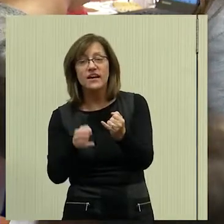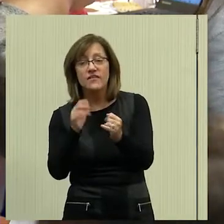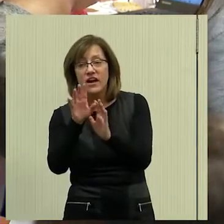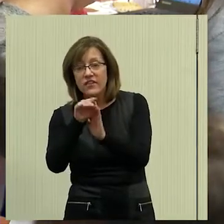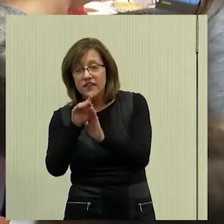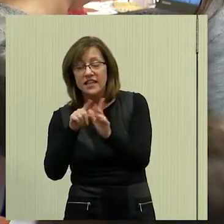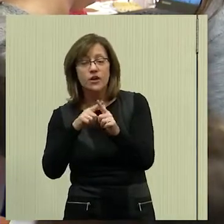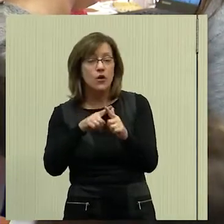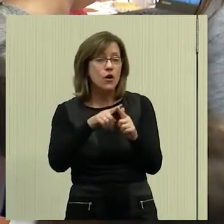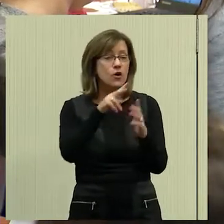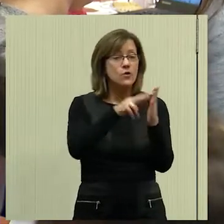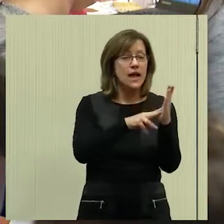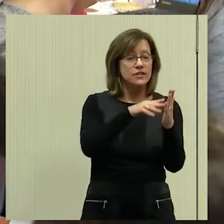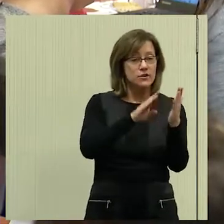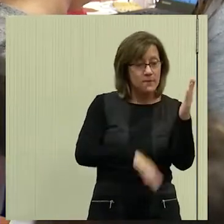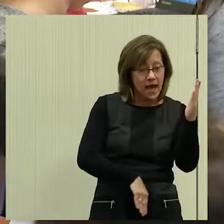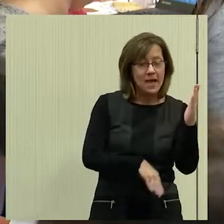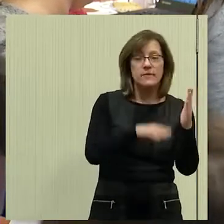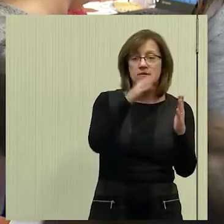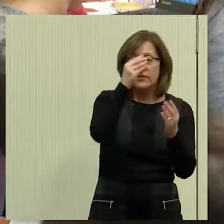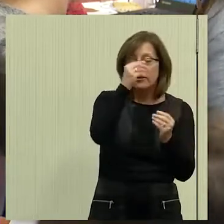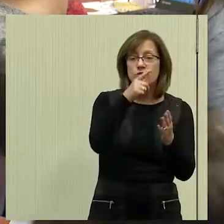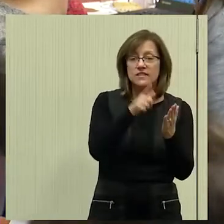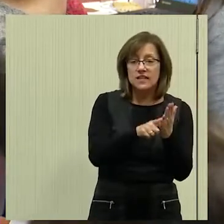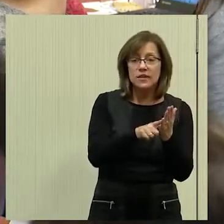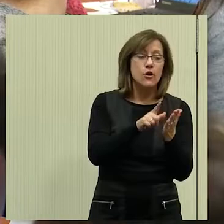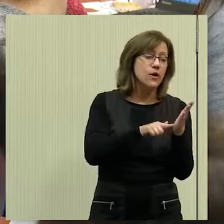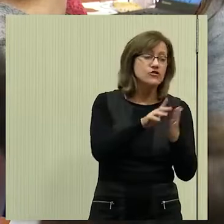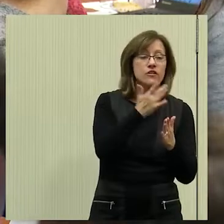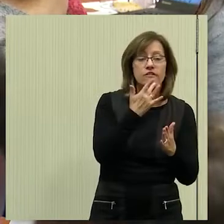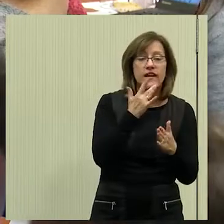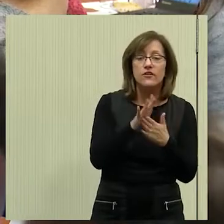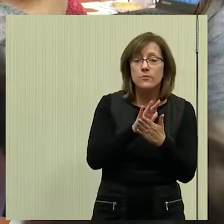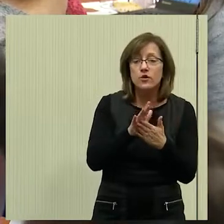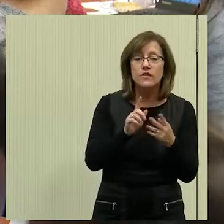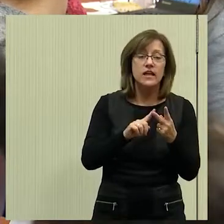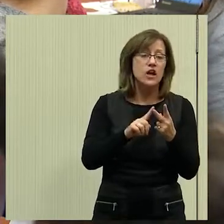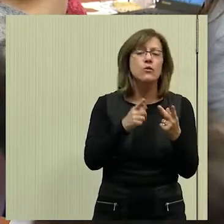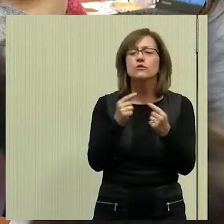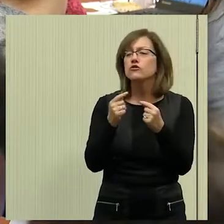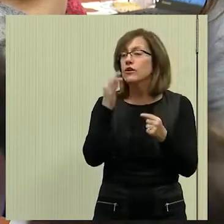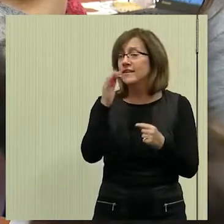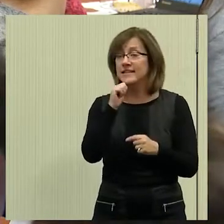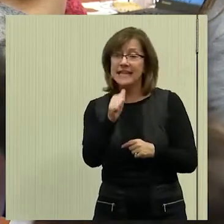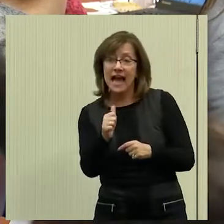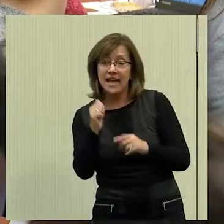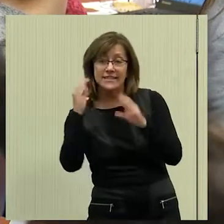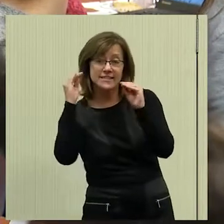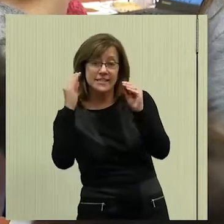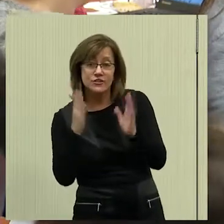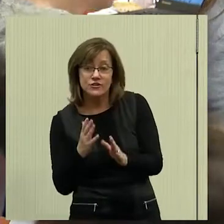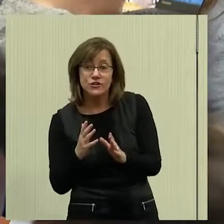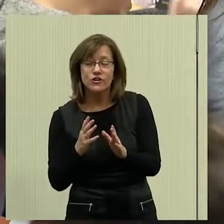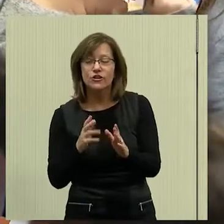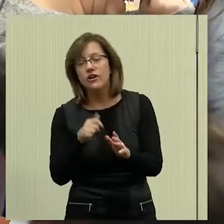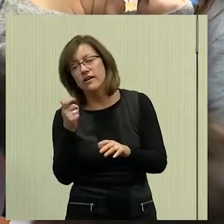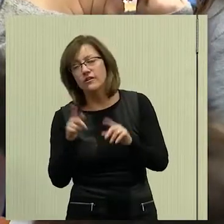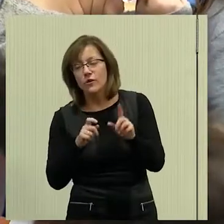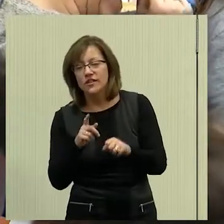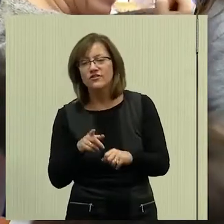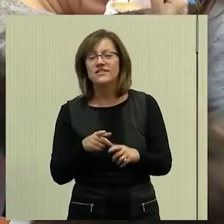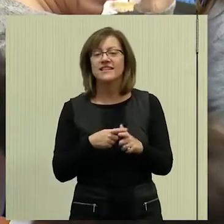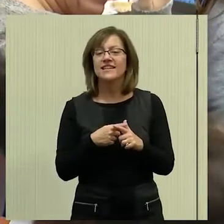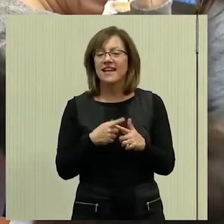There's like a what's your favorite movie, or, you know, what would you do if you weren't a teacher kind of questions that then she'll throw the responses